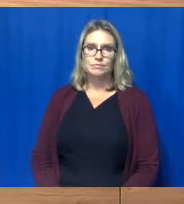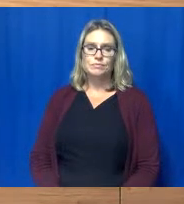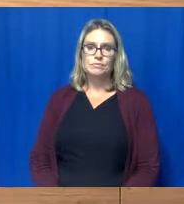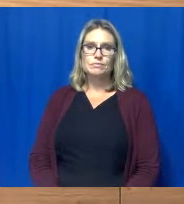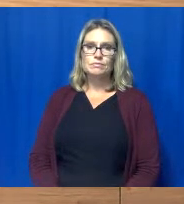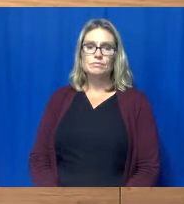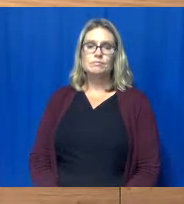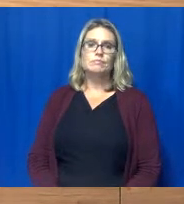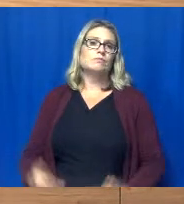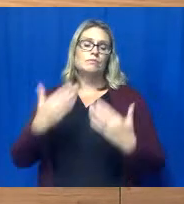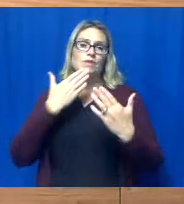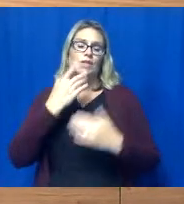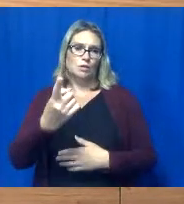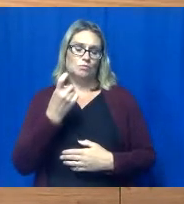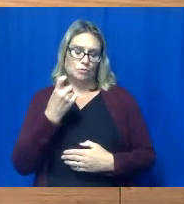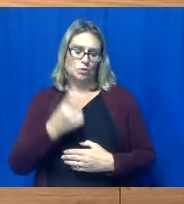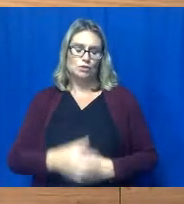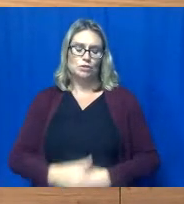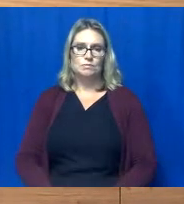Thank you for the question.